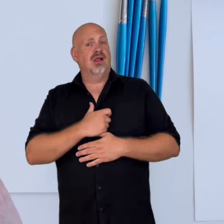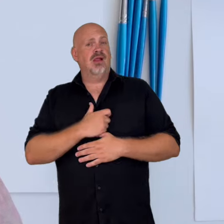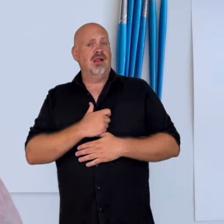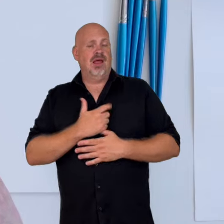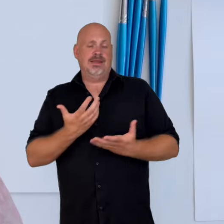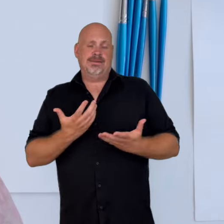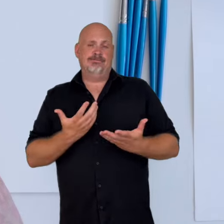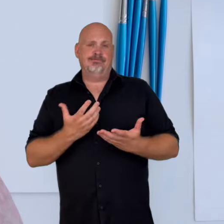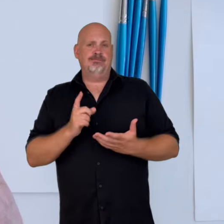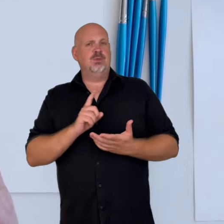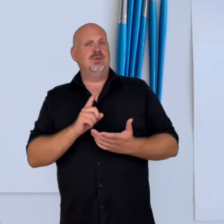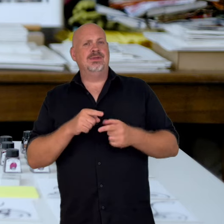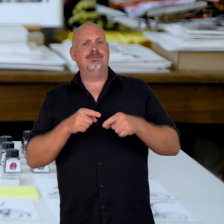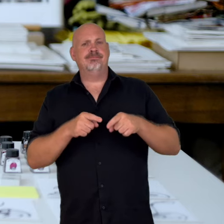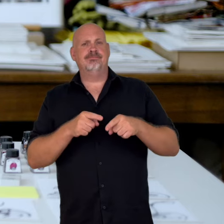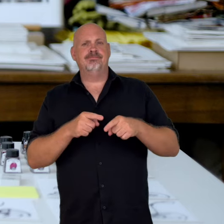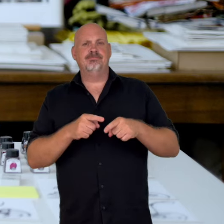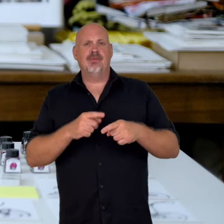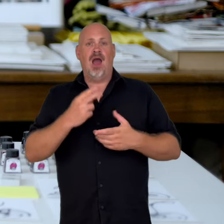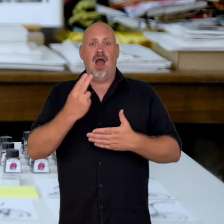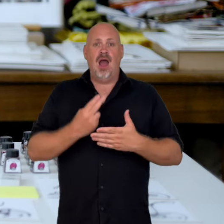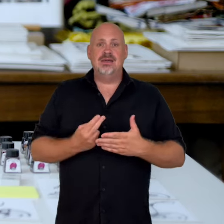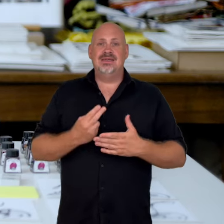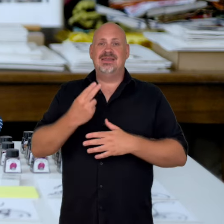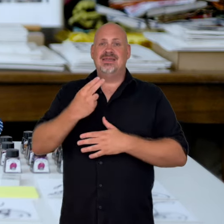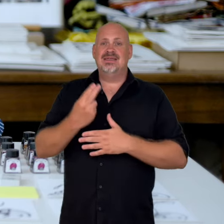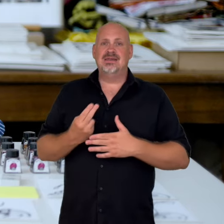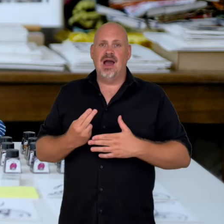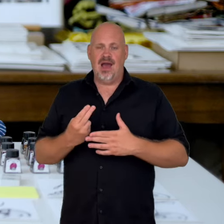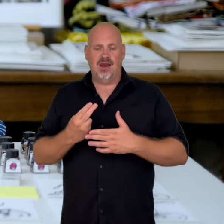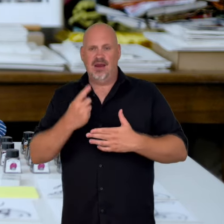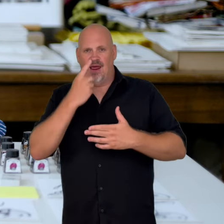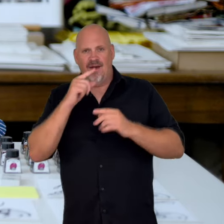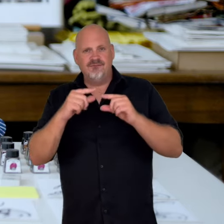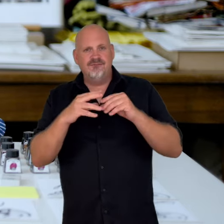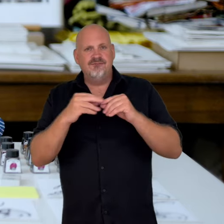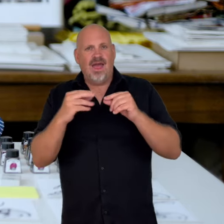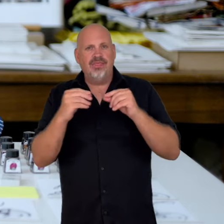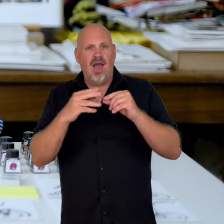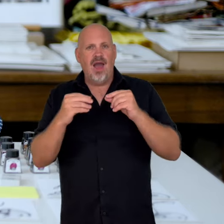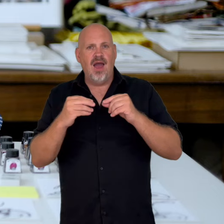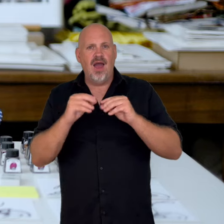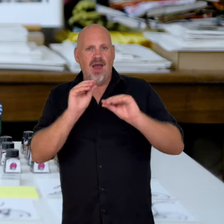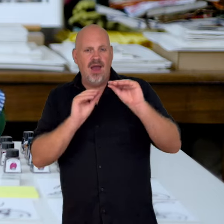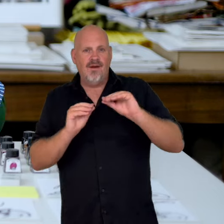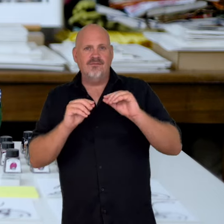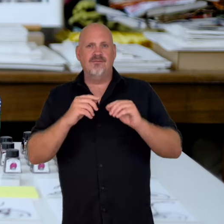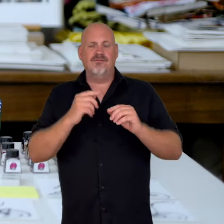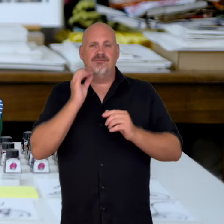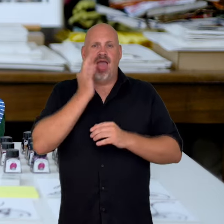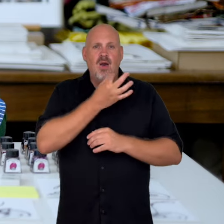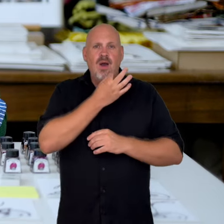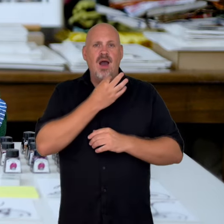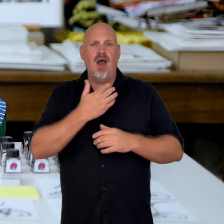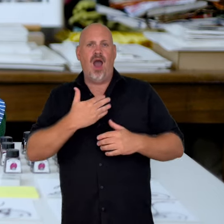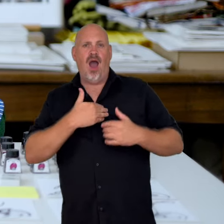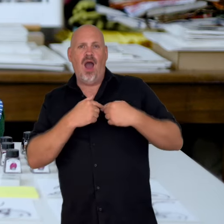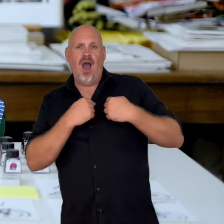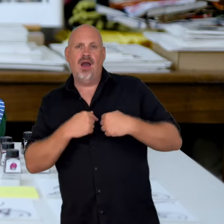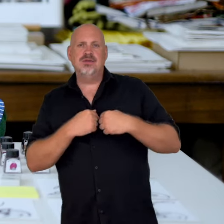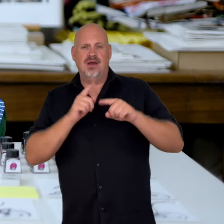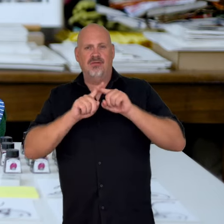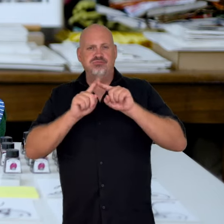fill in. Now, paisley historically, what makes it personal is the way in which that artists